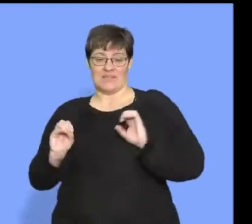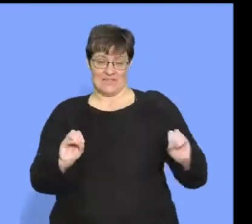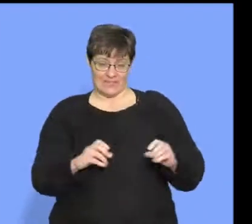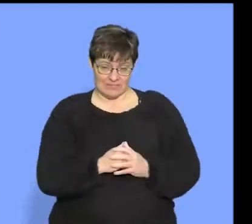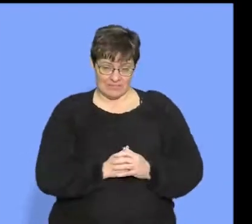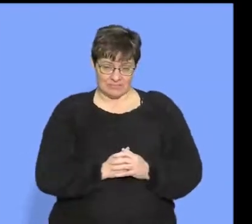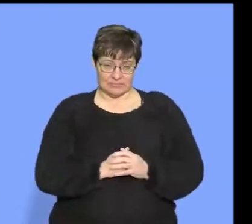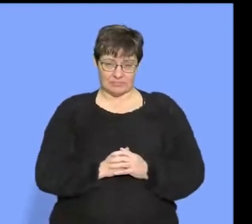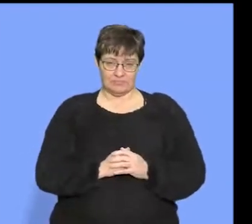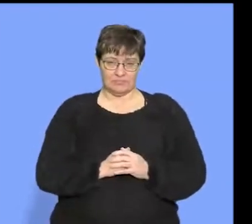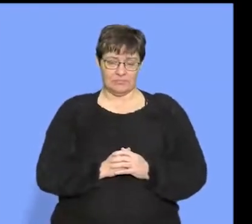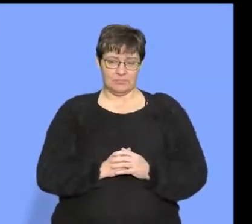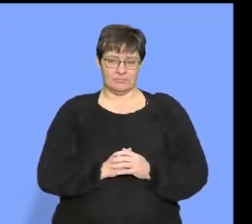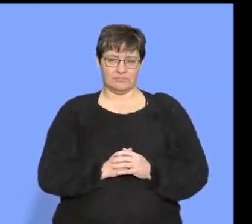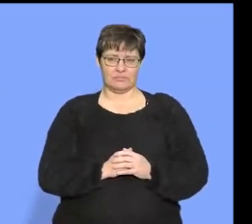magnetic.